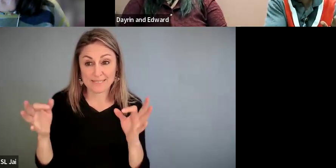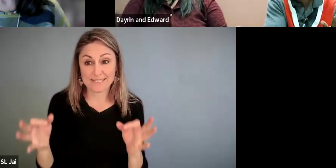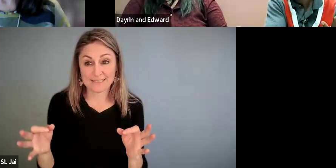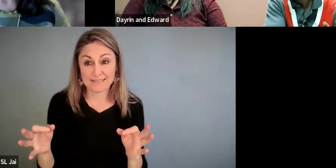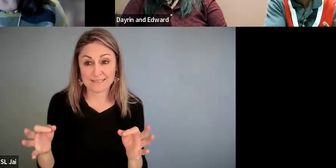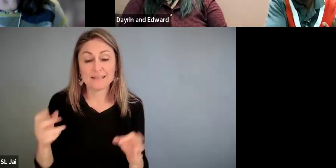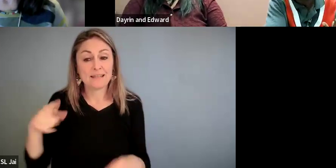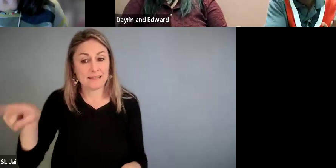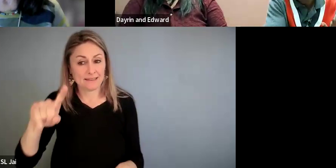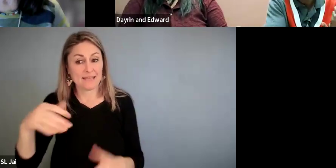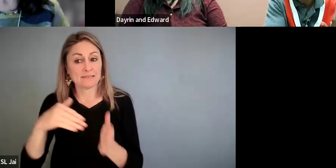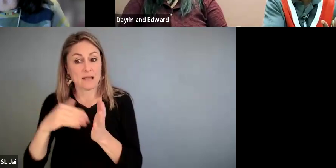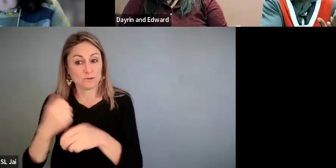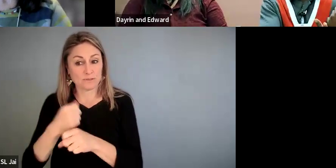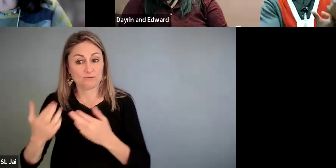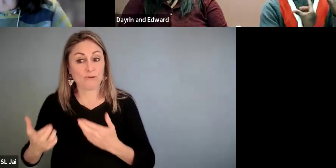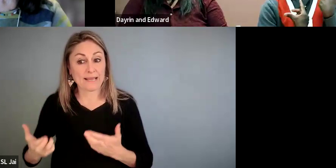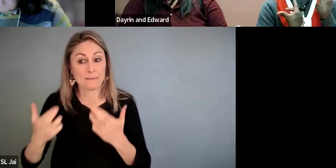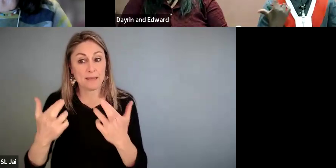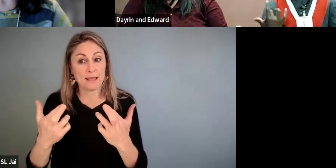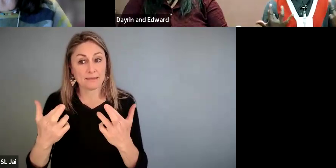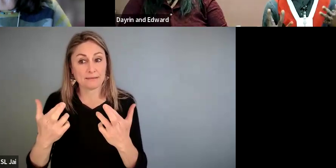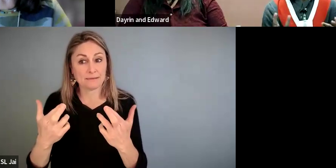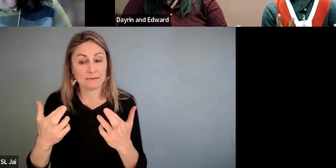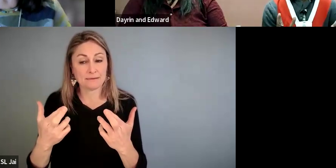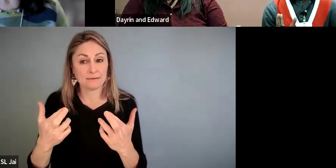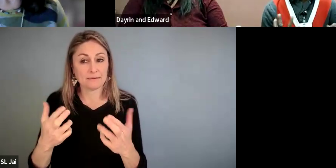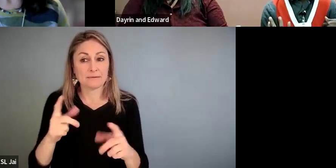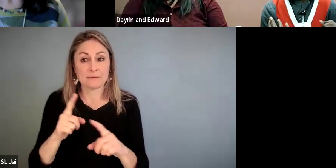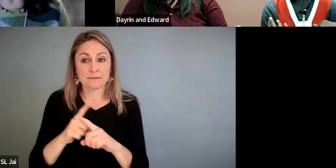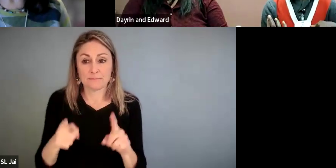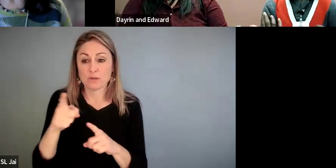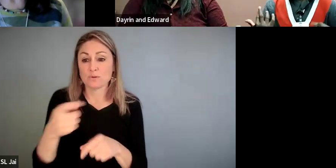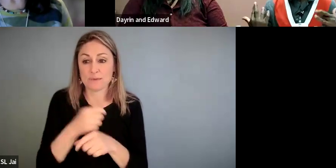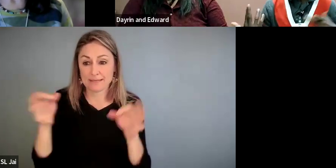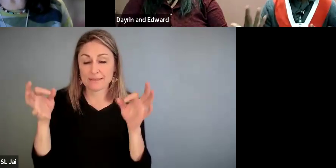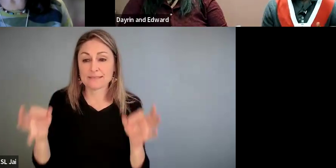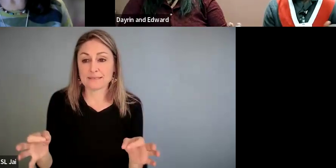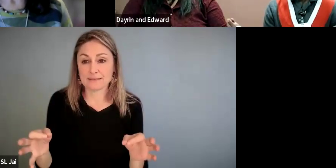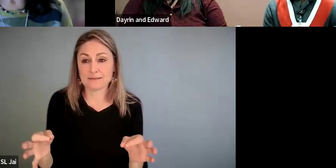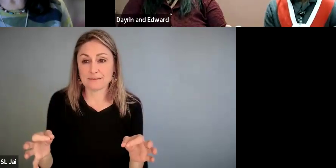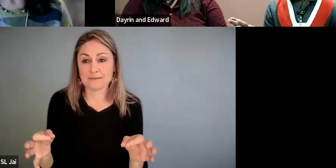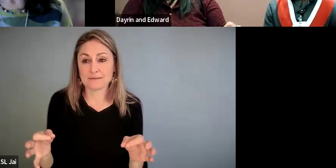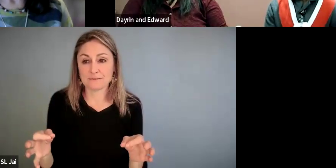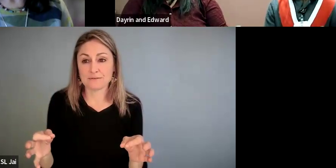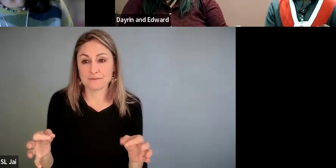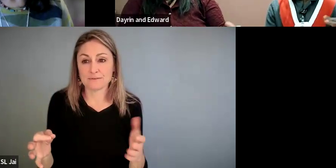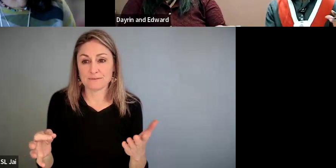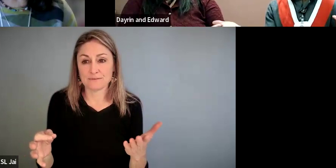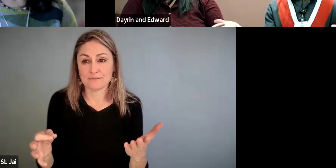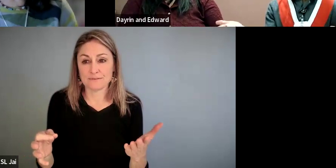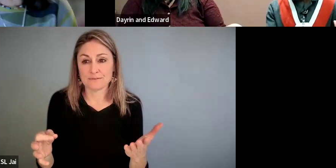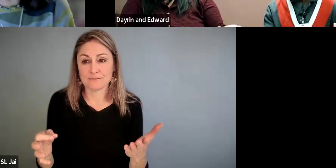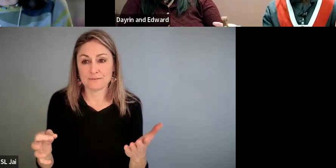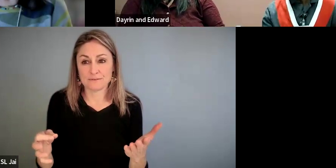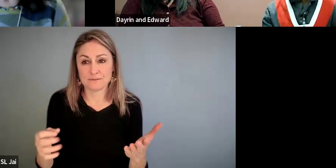may recommend to do with your body, especially when it's in your body. You kind of need to tell the